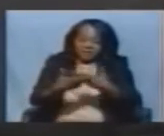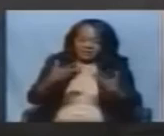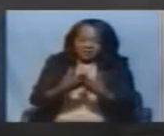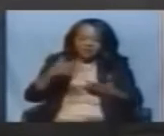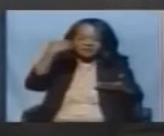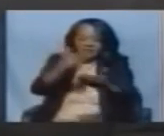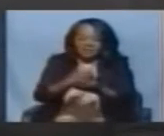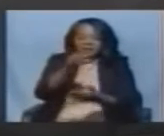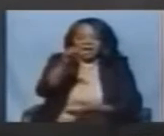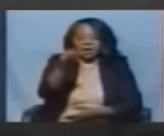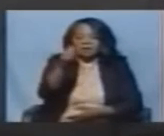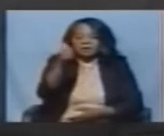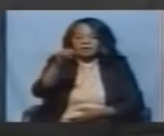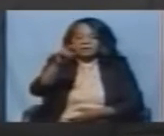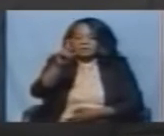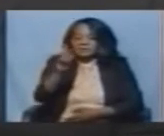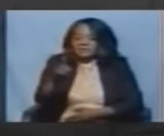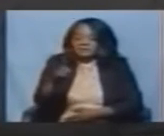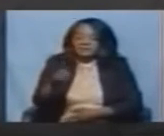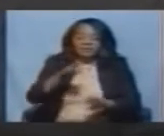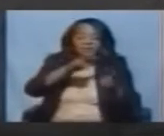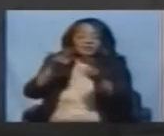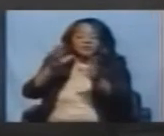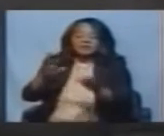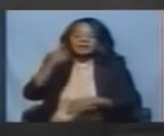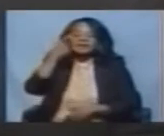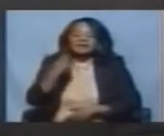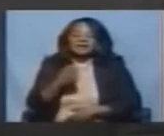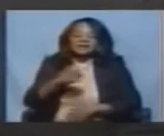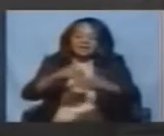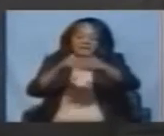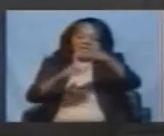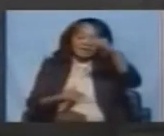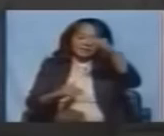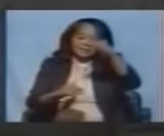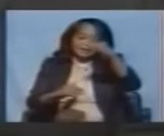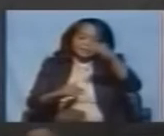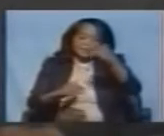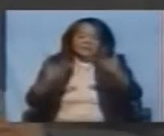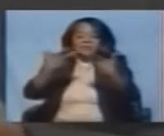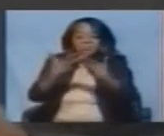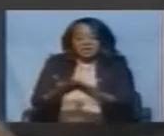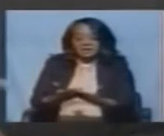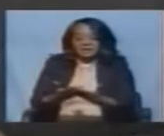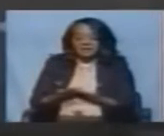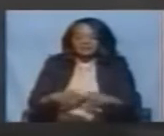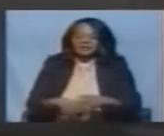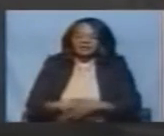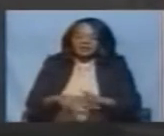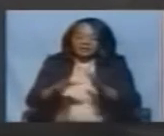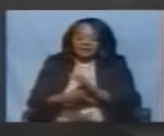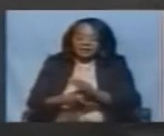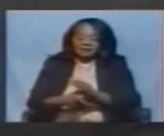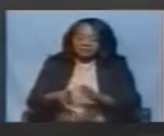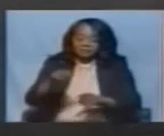is. And the inspector goes to site and he checks and he finds that it's less than that, okay? And he says you have to rip off